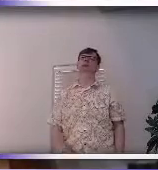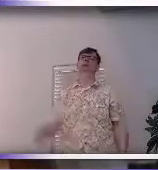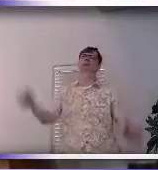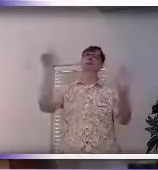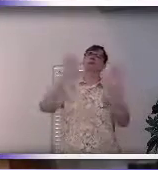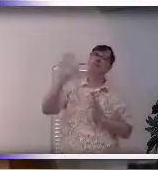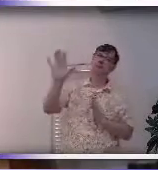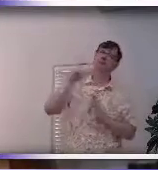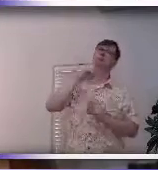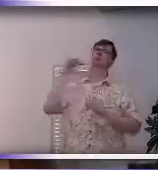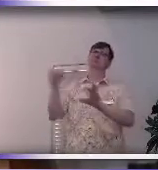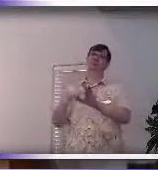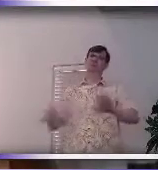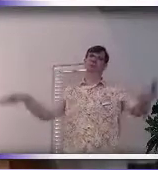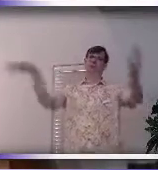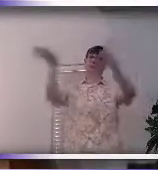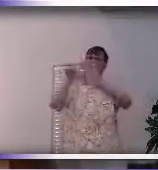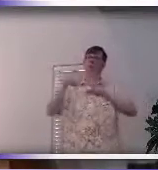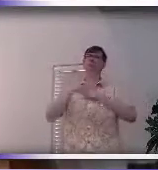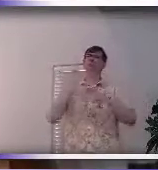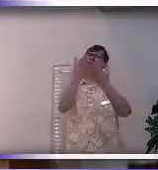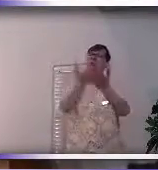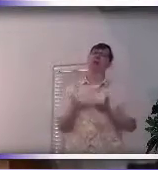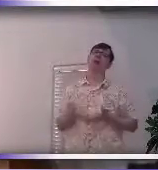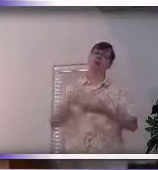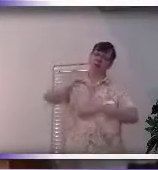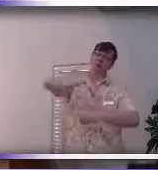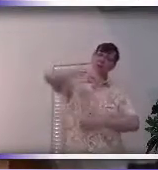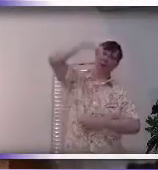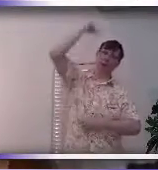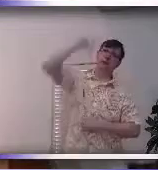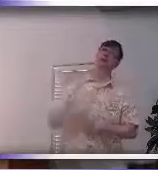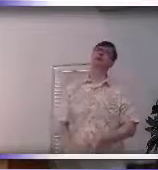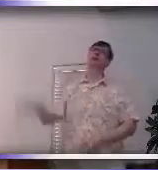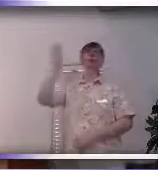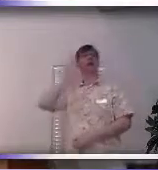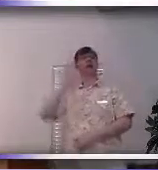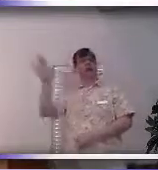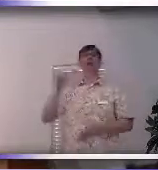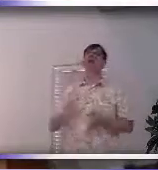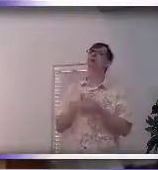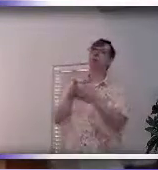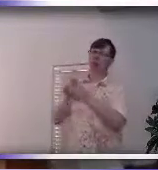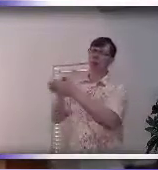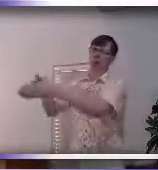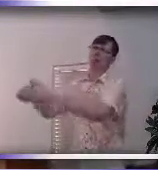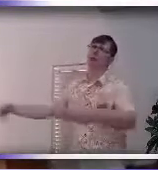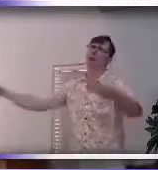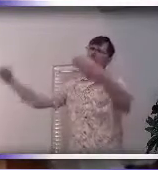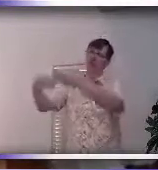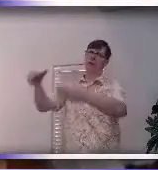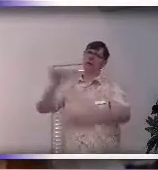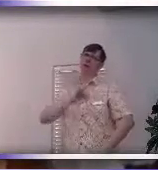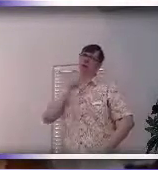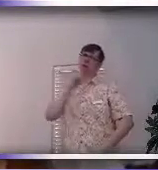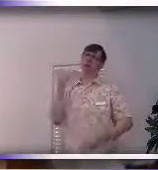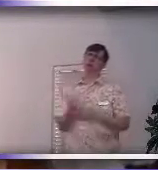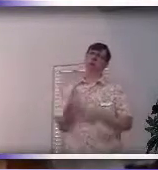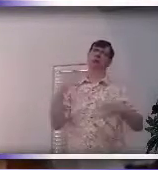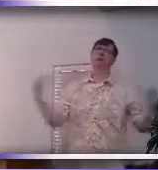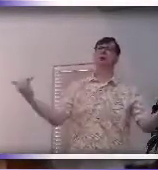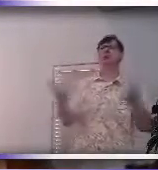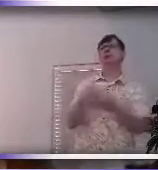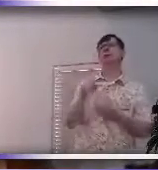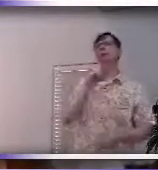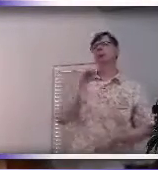That is the relationship we are to have with Spirit. That is what is walking this path within us. That is the relationship we are to